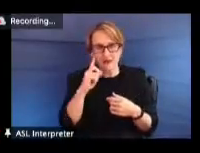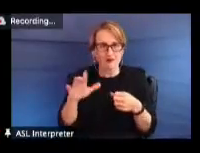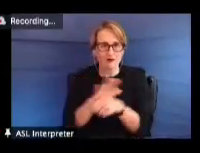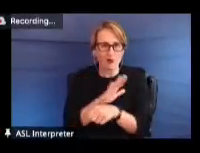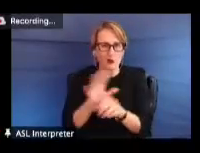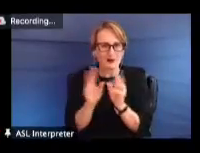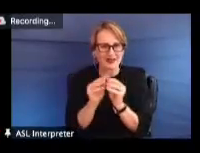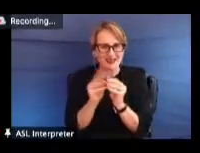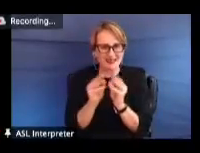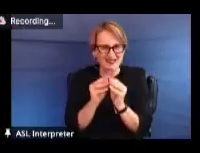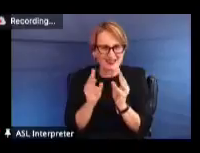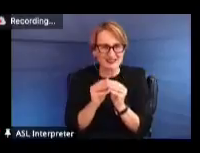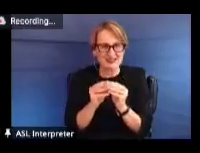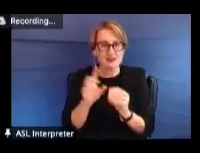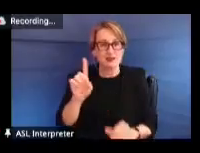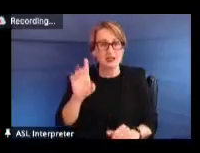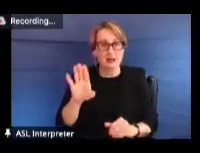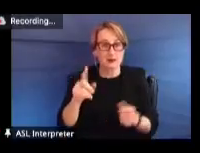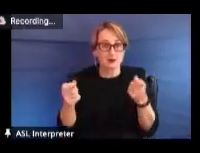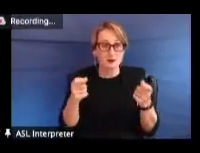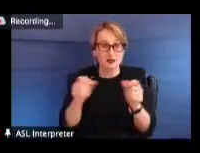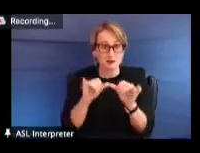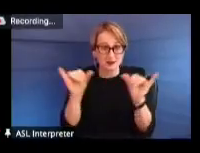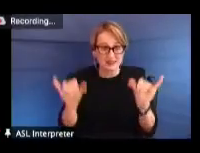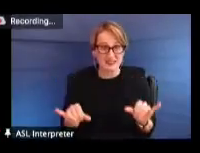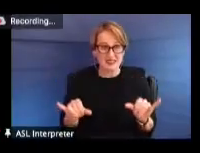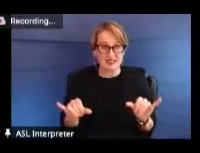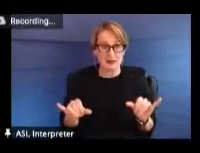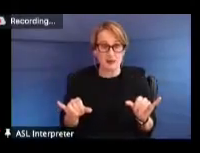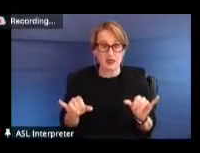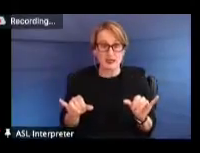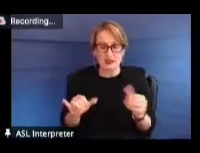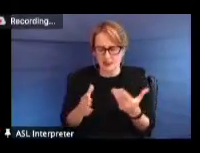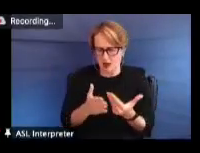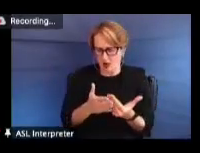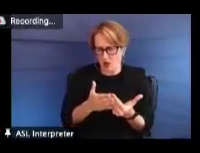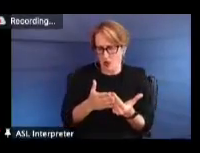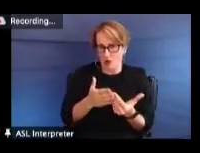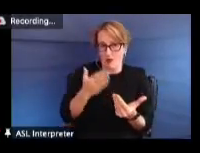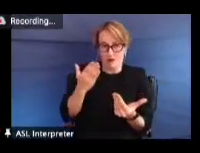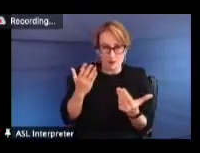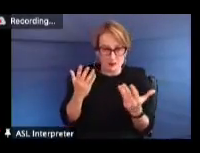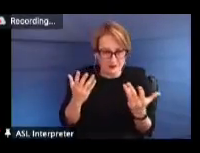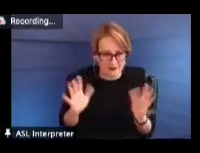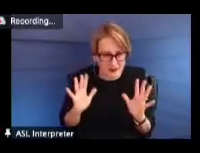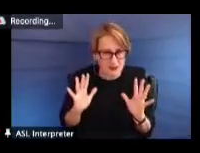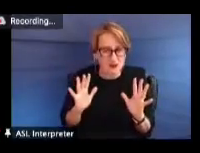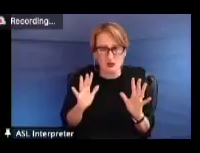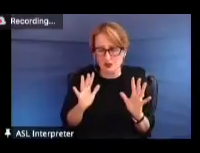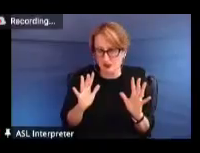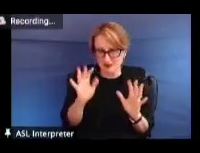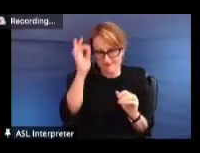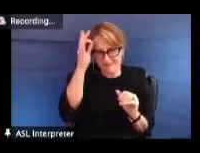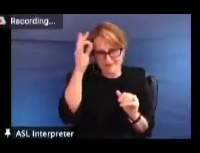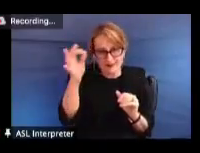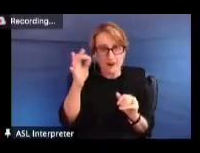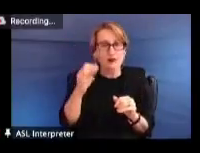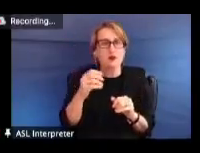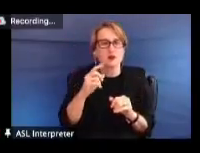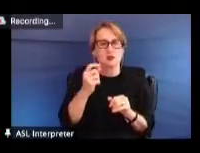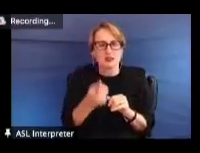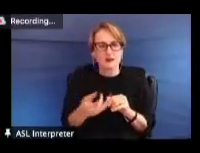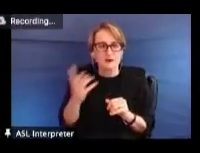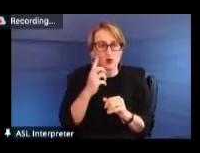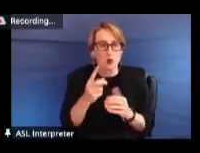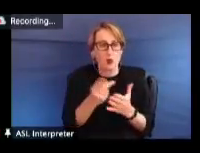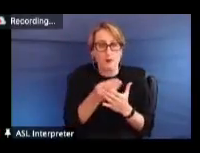our database management system is very close to coming together, and there are certain procurement processes that are